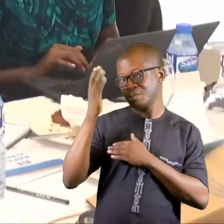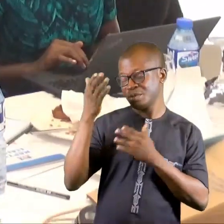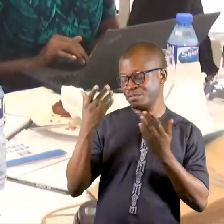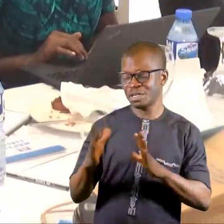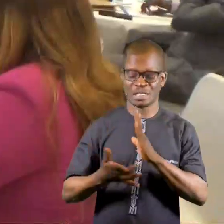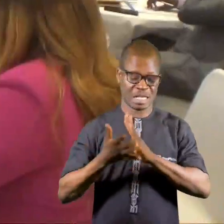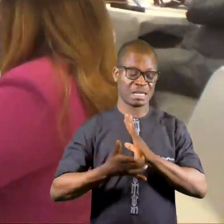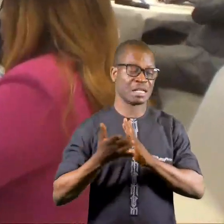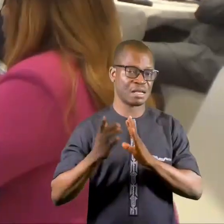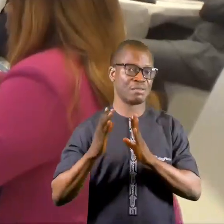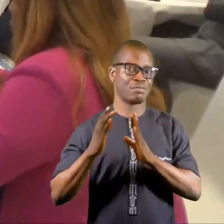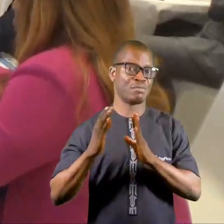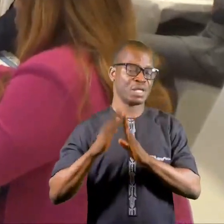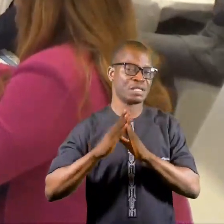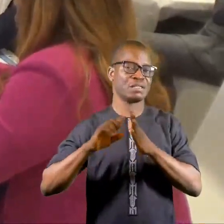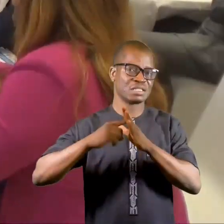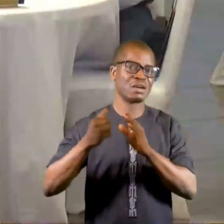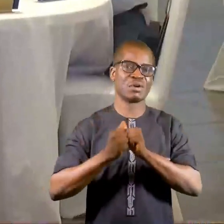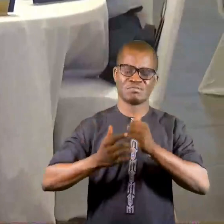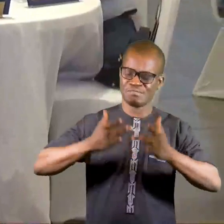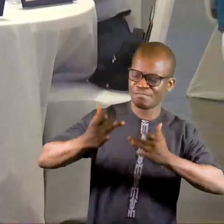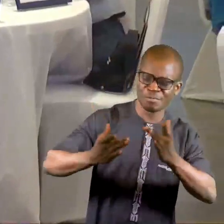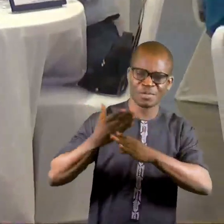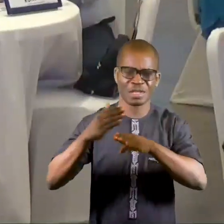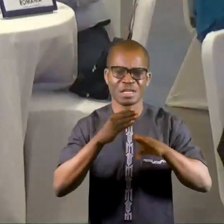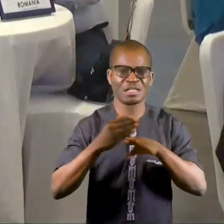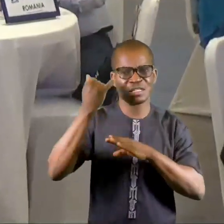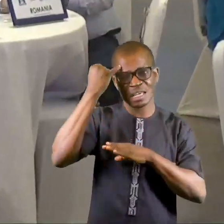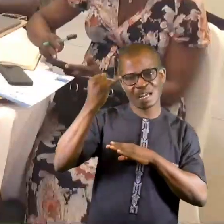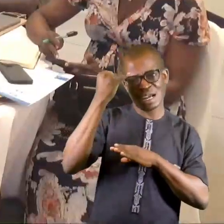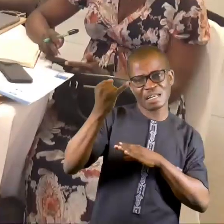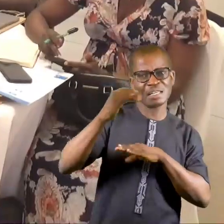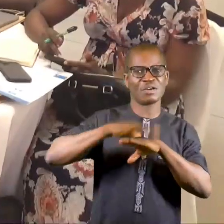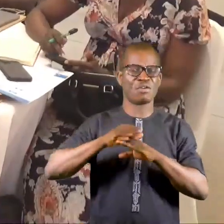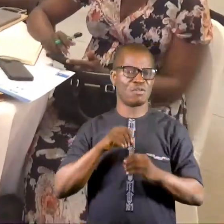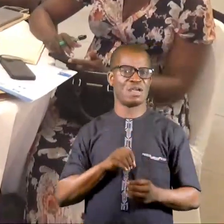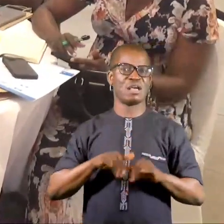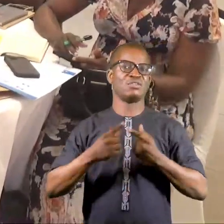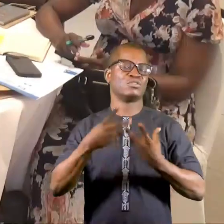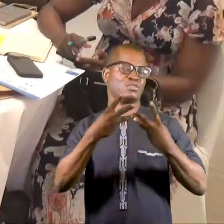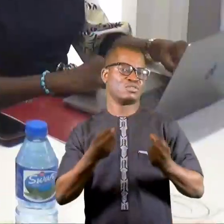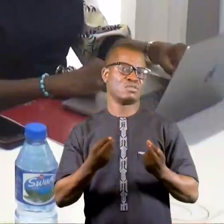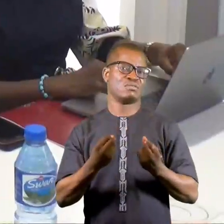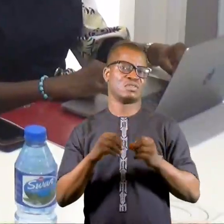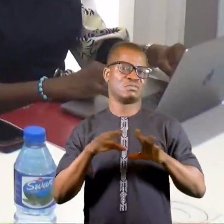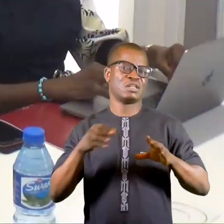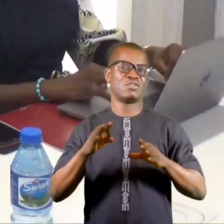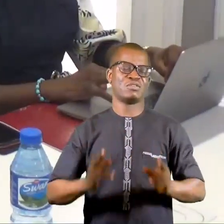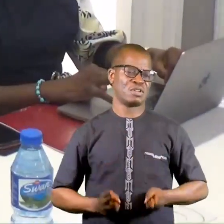After the speeches, technical sessions began with intense interactions and exchange of ideas on tackling the scourge of trafficking